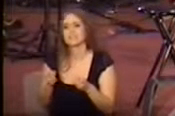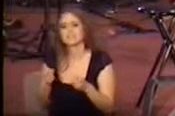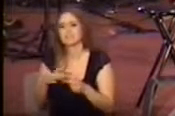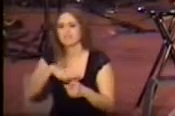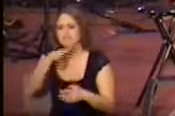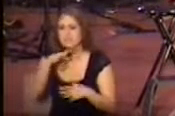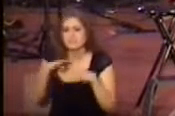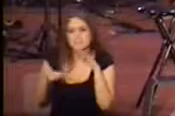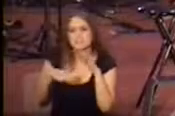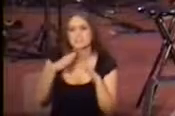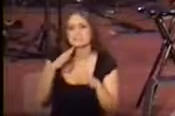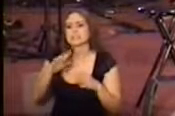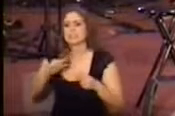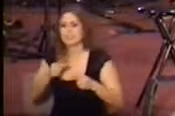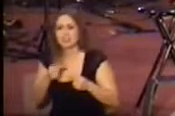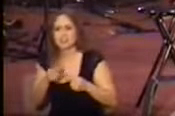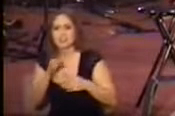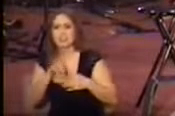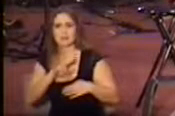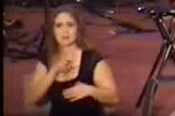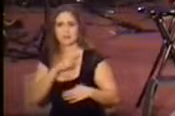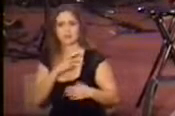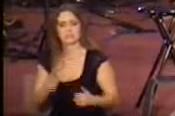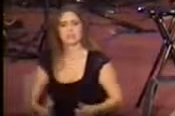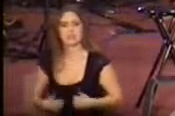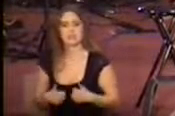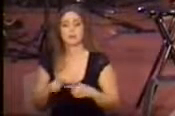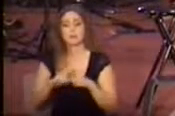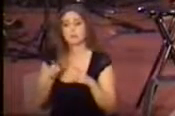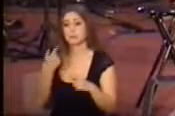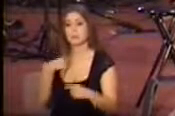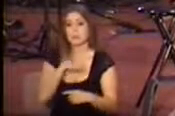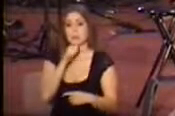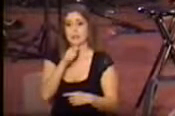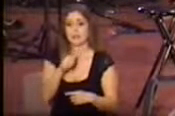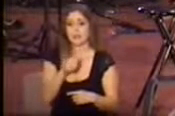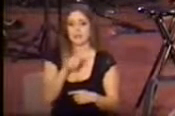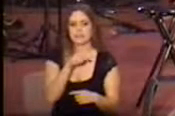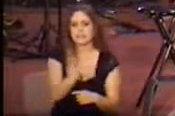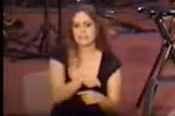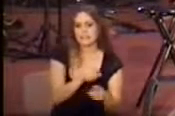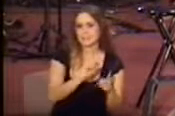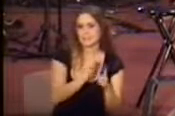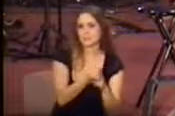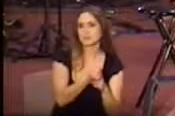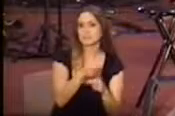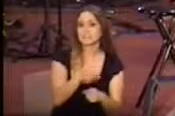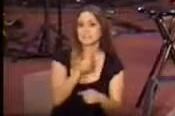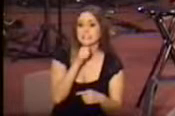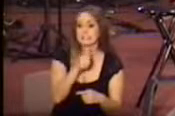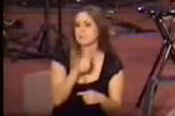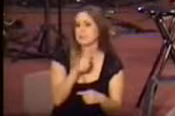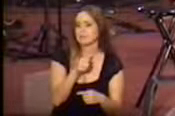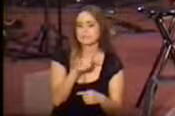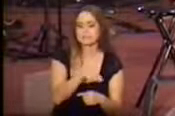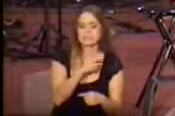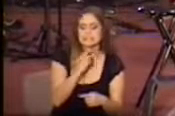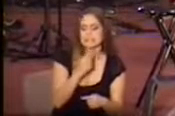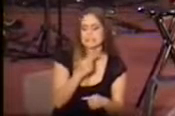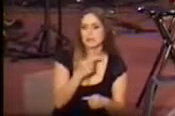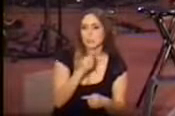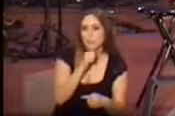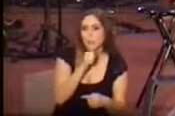pain in our own personal lives. But we're not in Paul's situation. He said, no, I'm not giving up. It's hard. I'm in prison. I